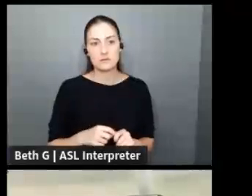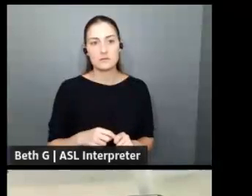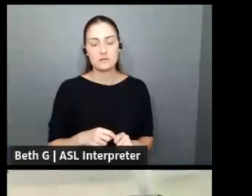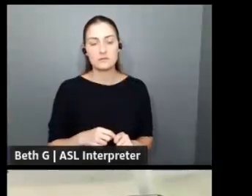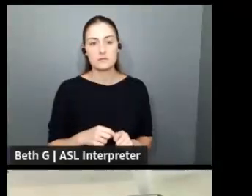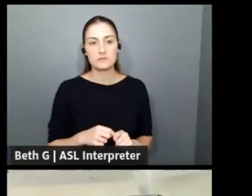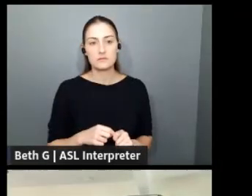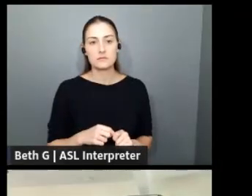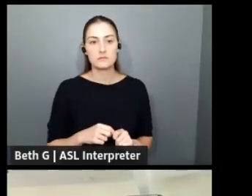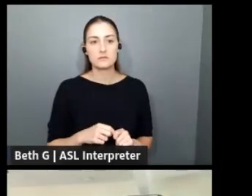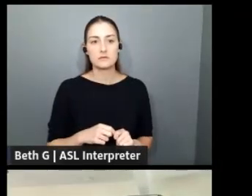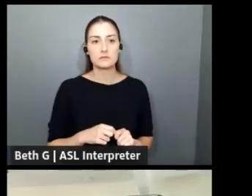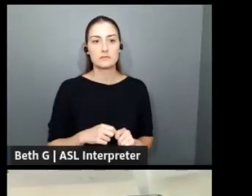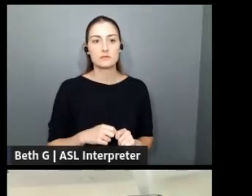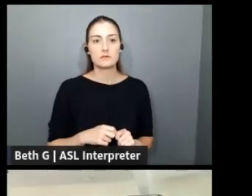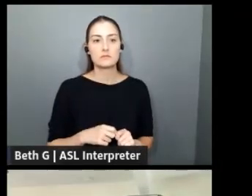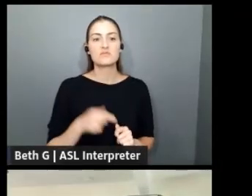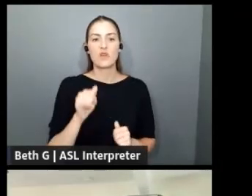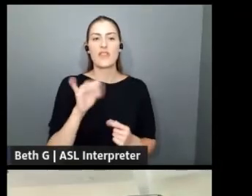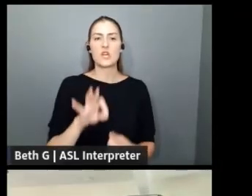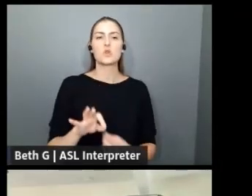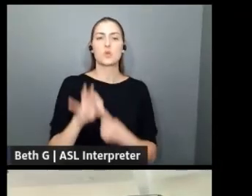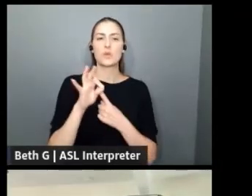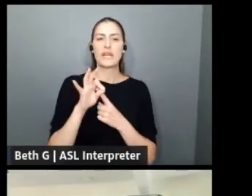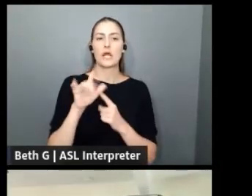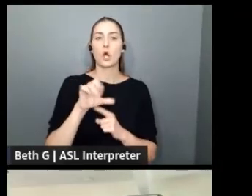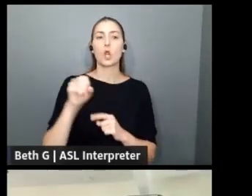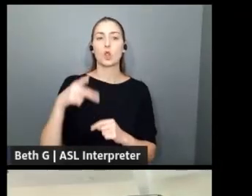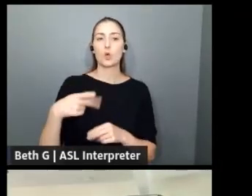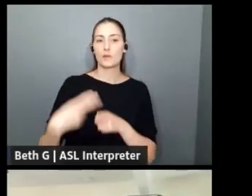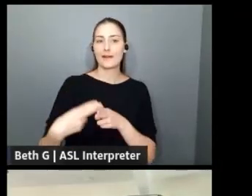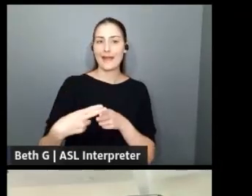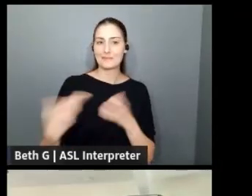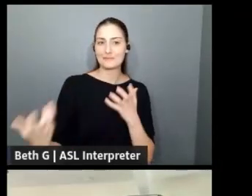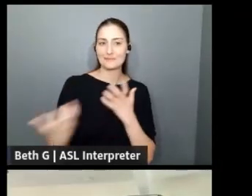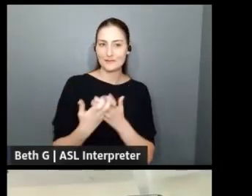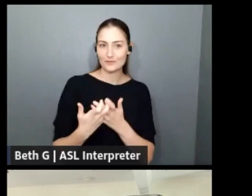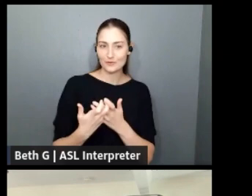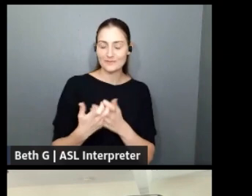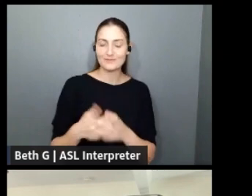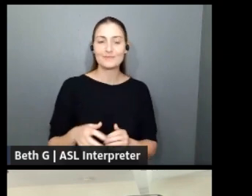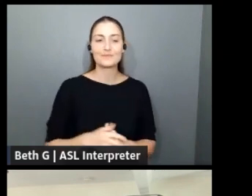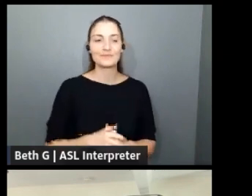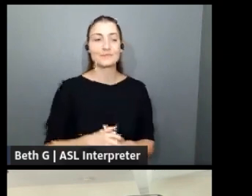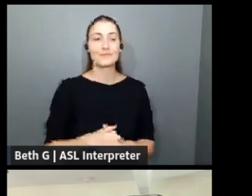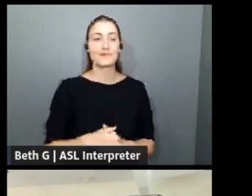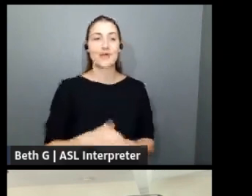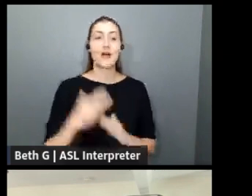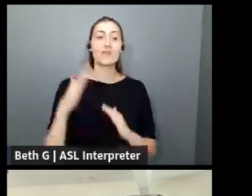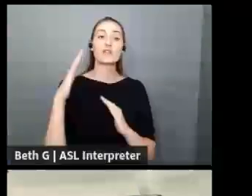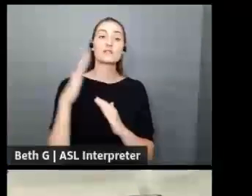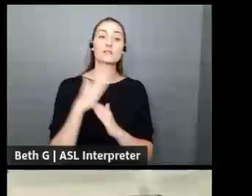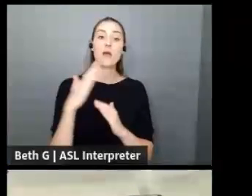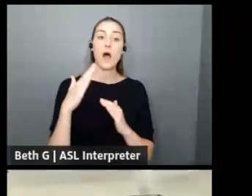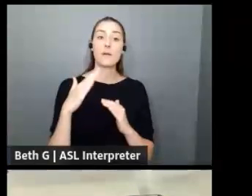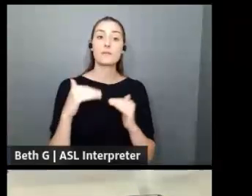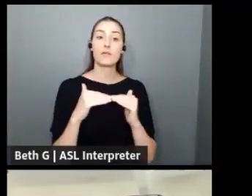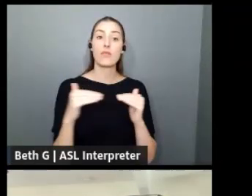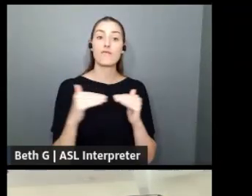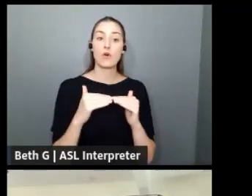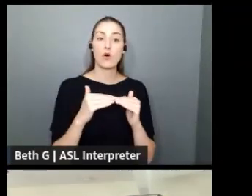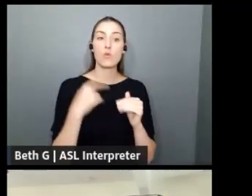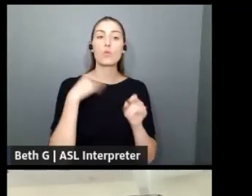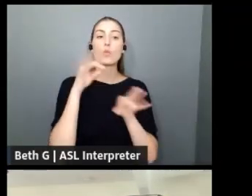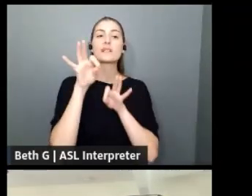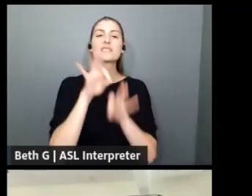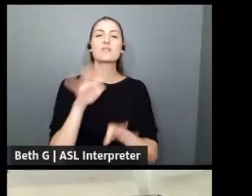coincidentally matches with the unique loop name. And within the top level keys, we've defined the elements that are going to be